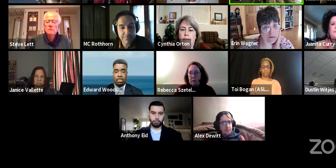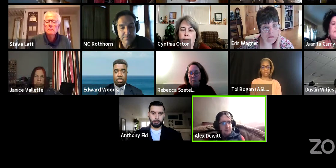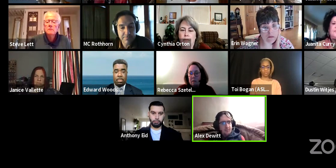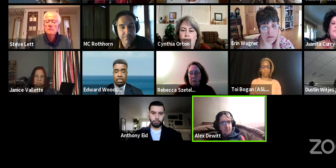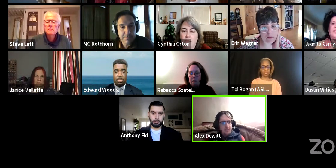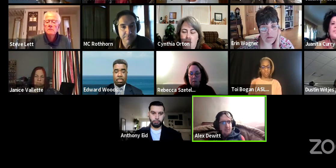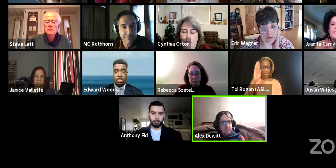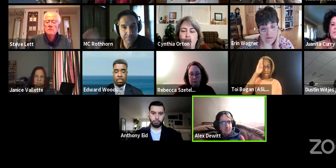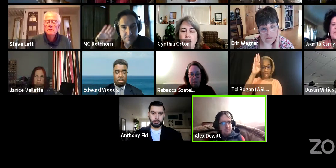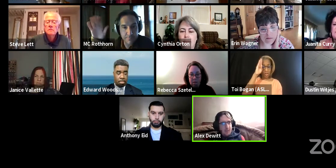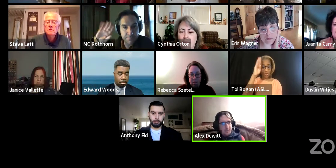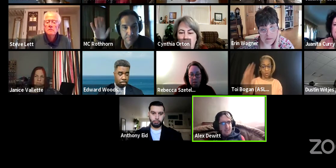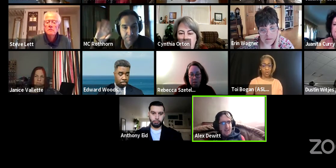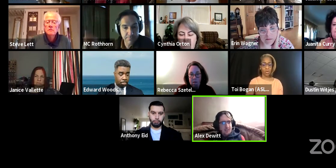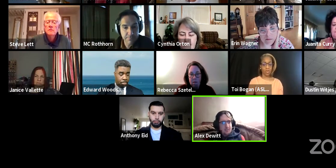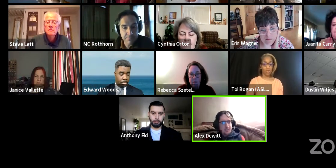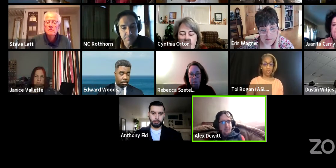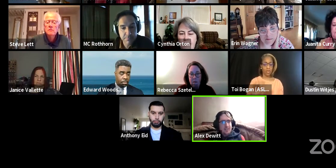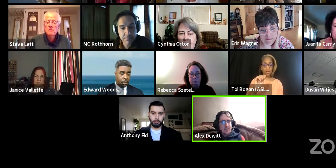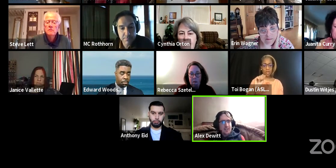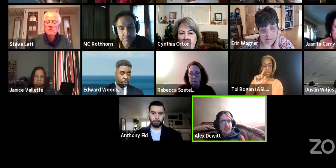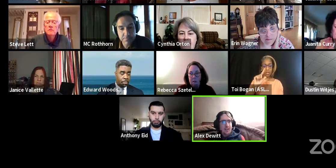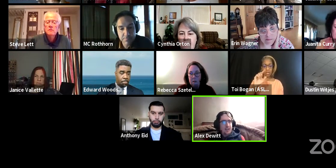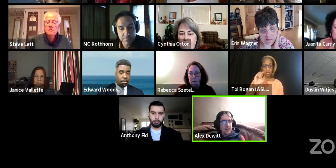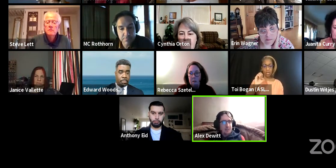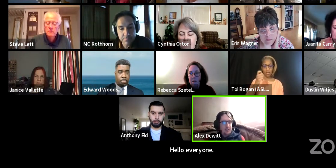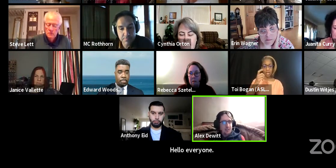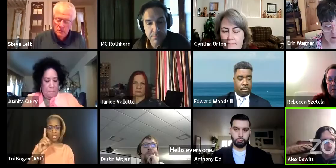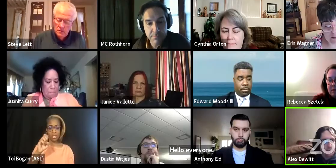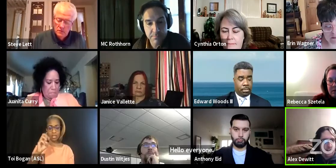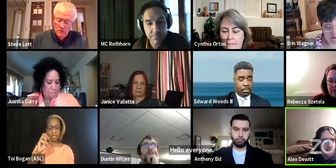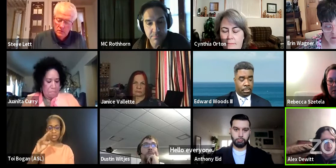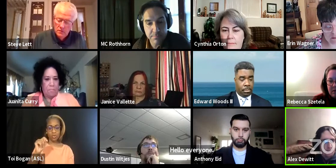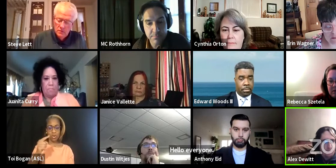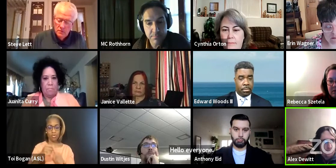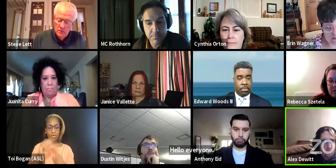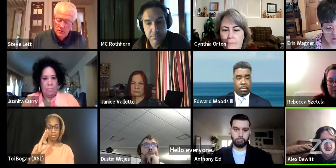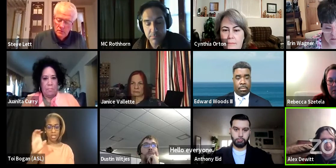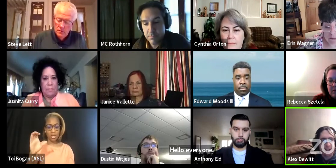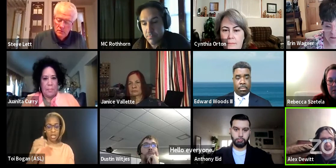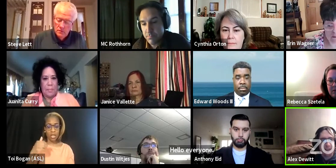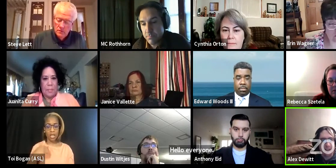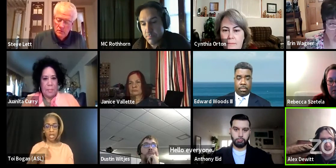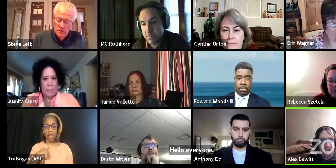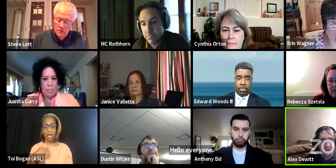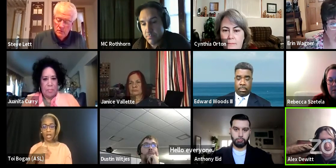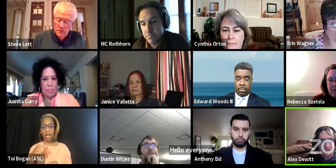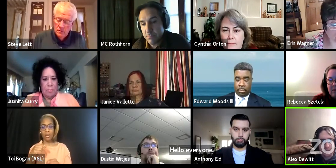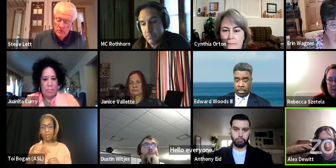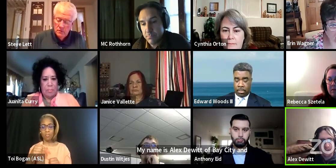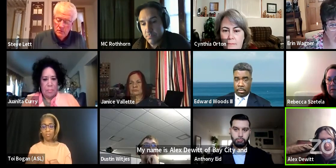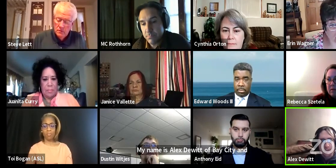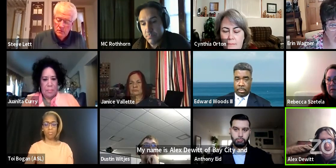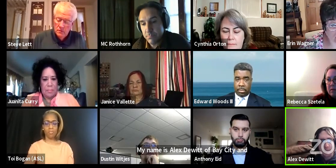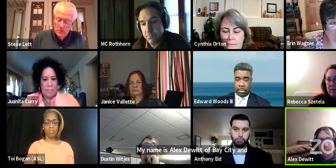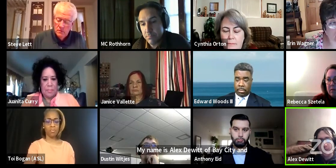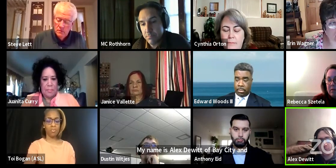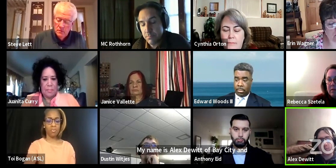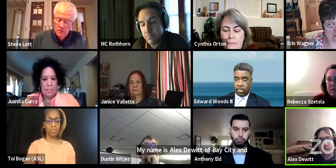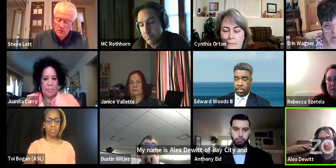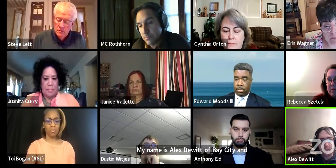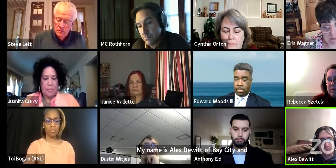Hello, everyone. My name is Alex DeWitt of Bay City, and I run the largest non-party political page in Bay County, Get Accountable Bay City. Happy